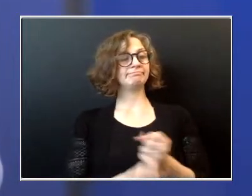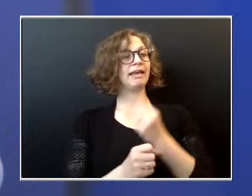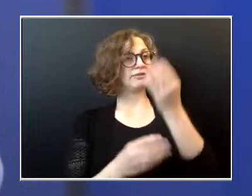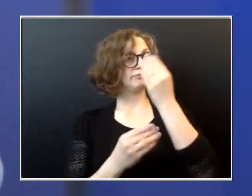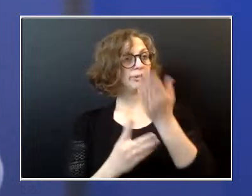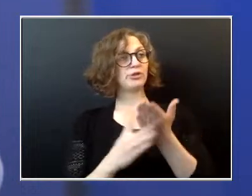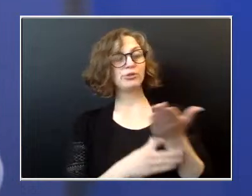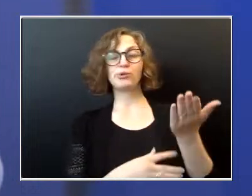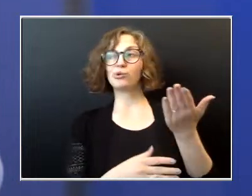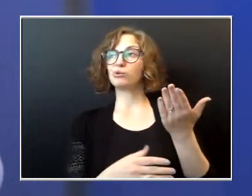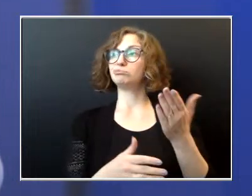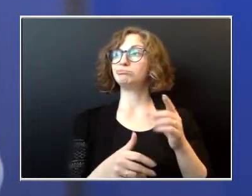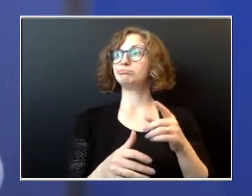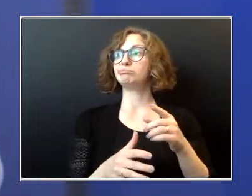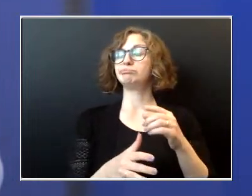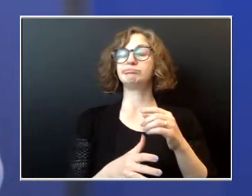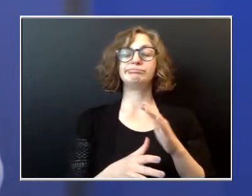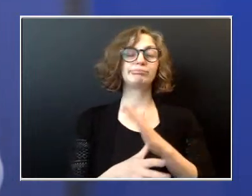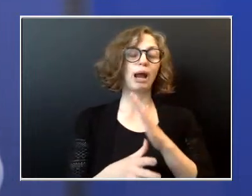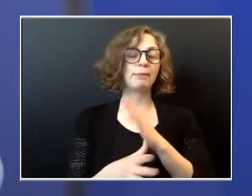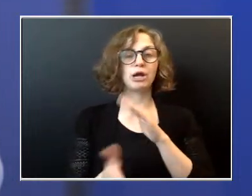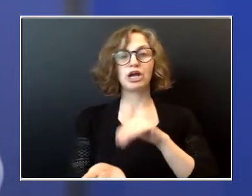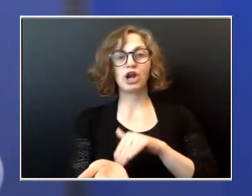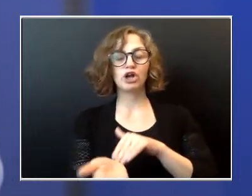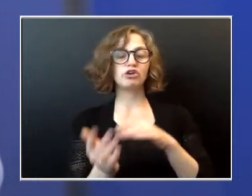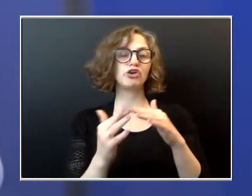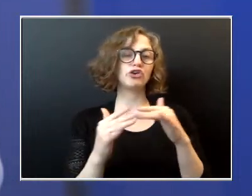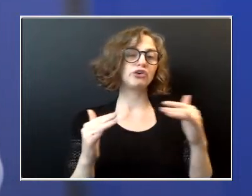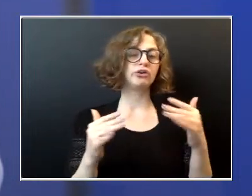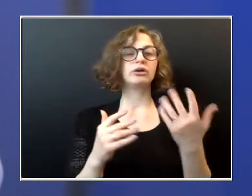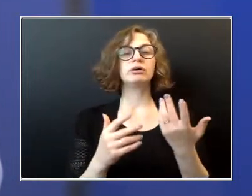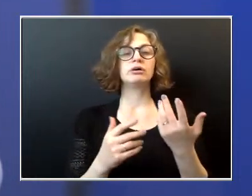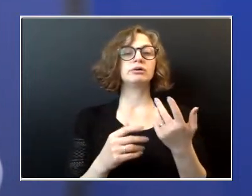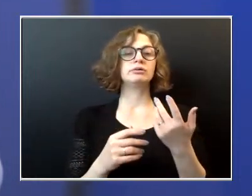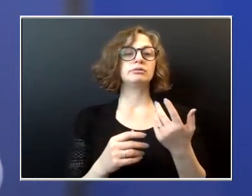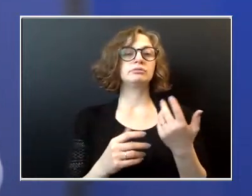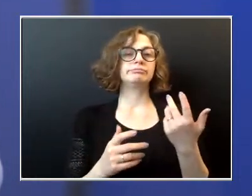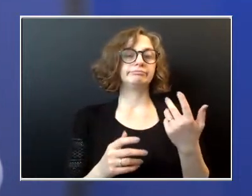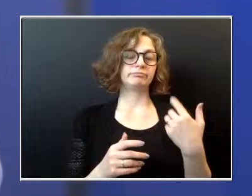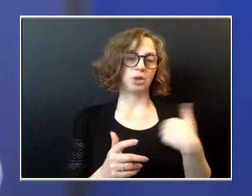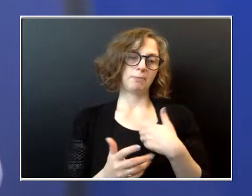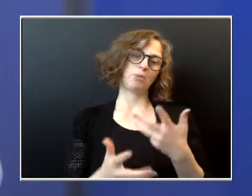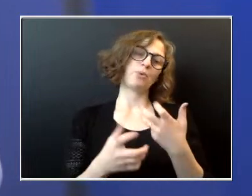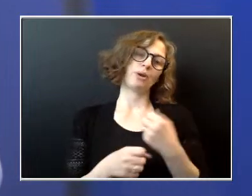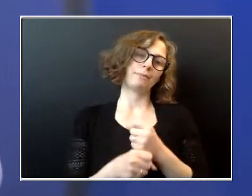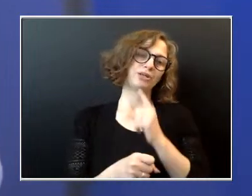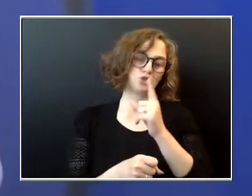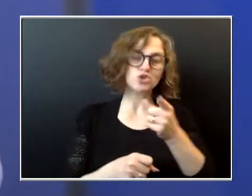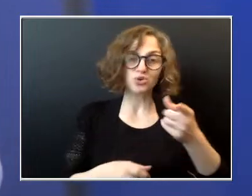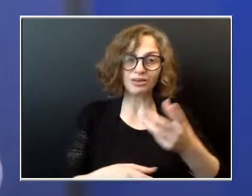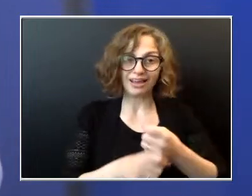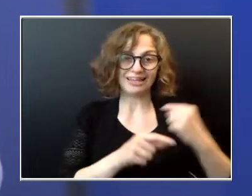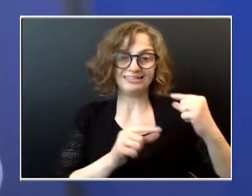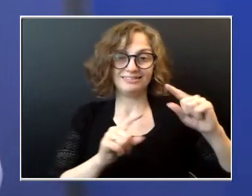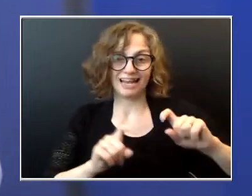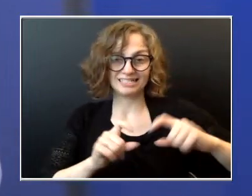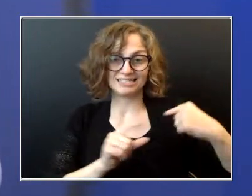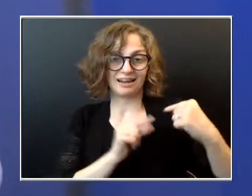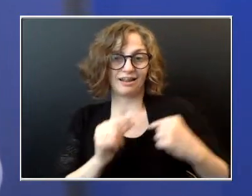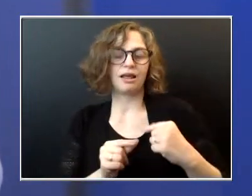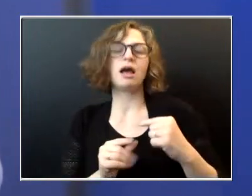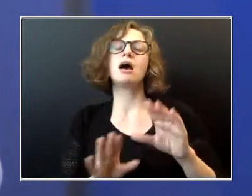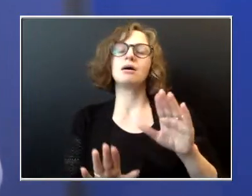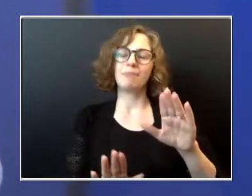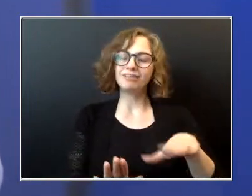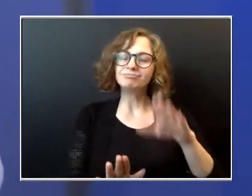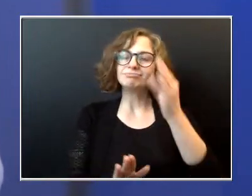family specialist, med-onc. Definitely, you know, we want to make sure that you get testing and then know that genetic counselors are here to help